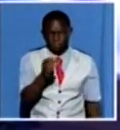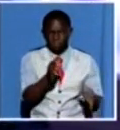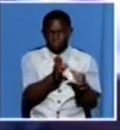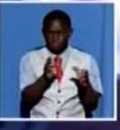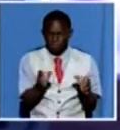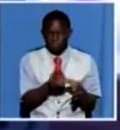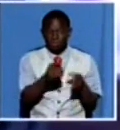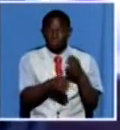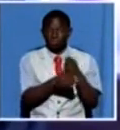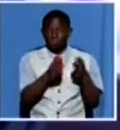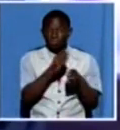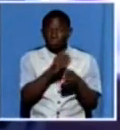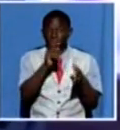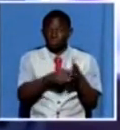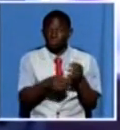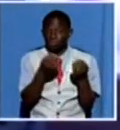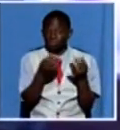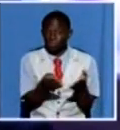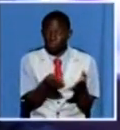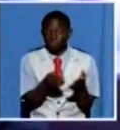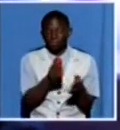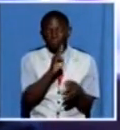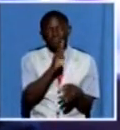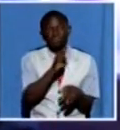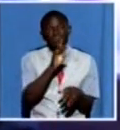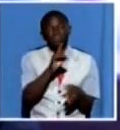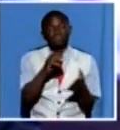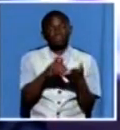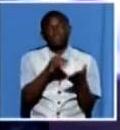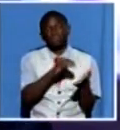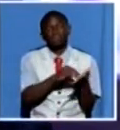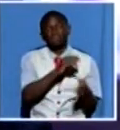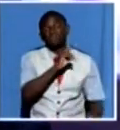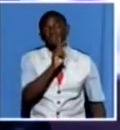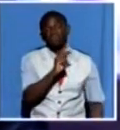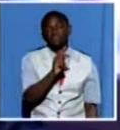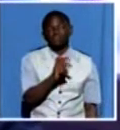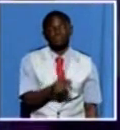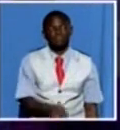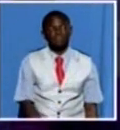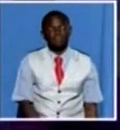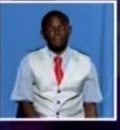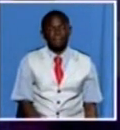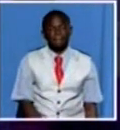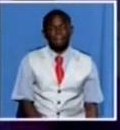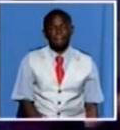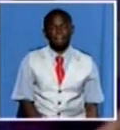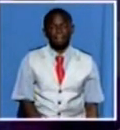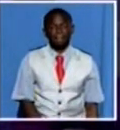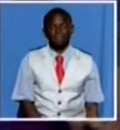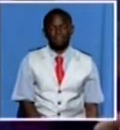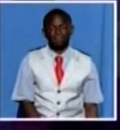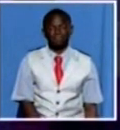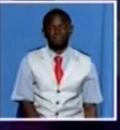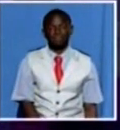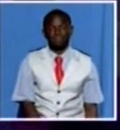of 48 million kwacha. It is this government that came to terminate after I could not finish on time.